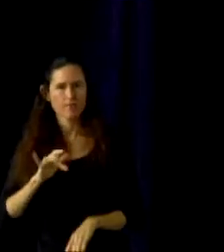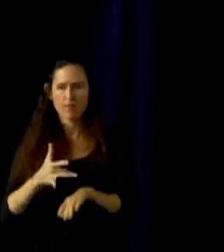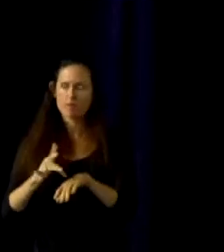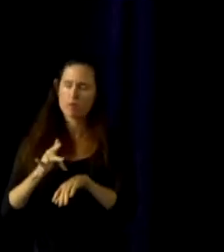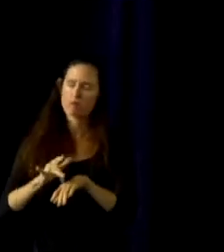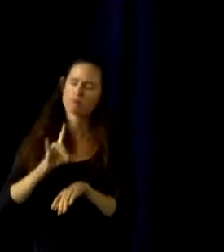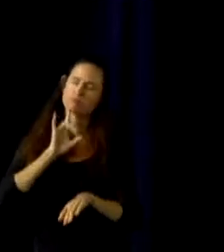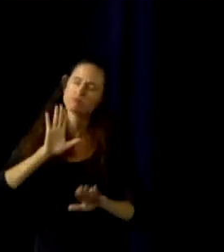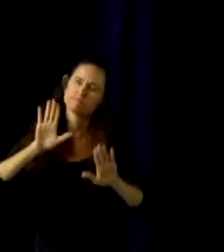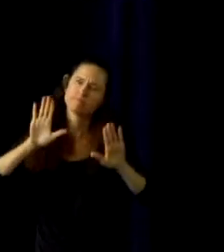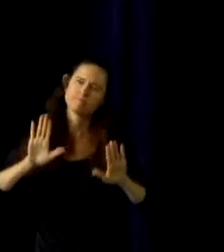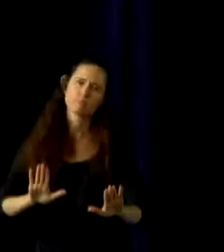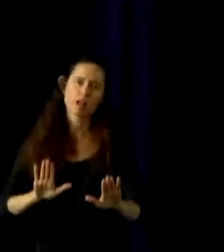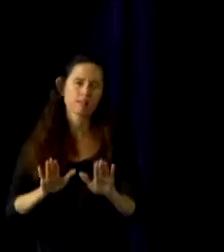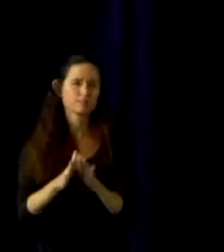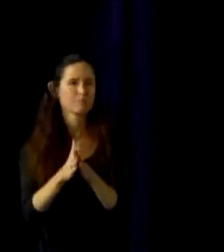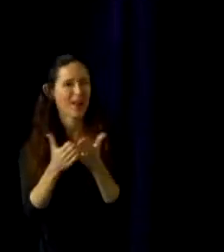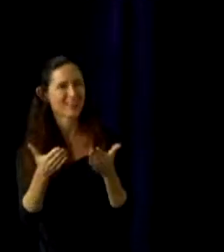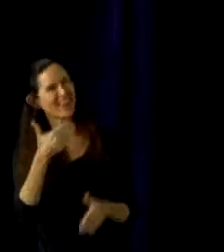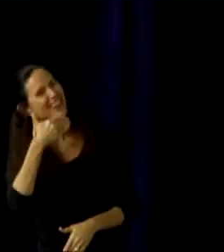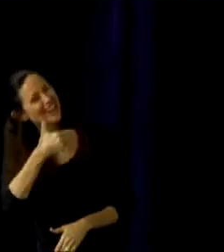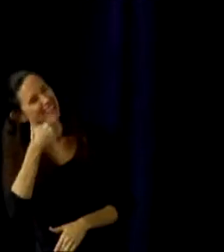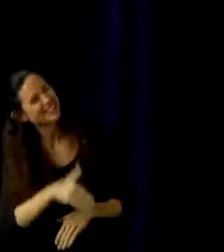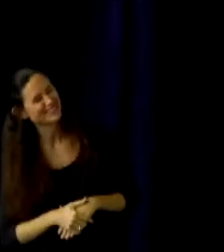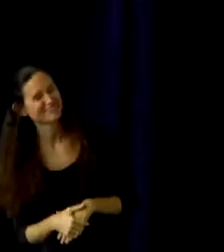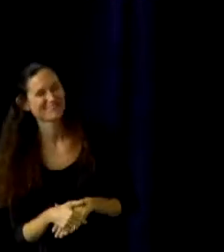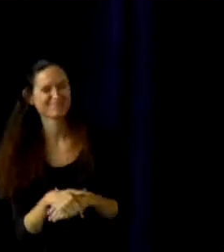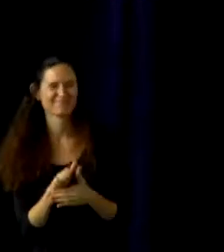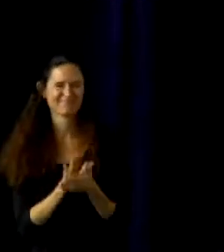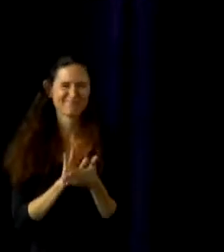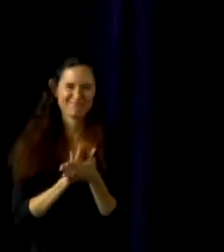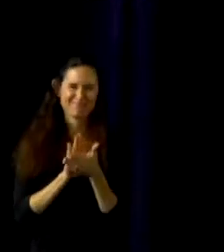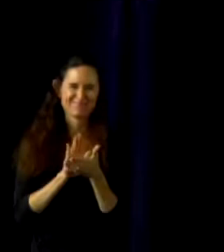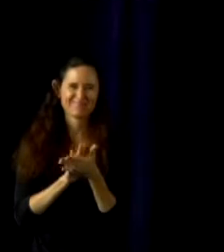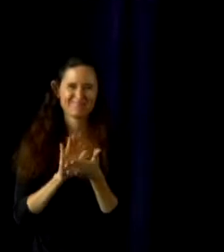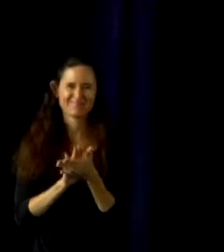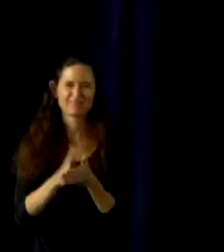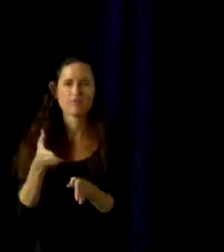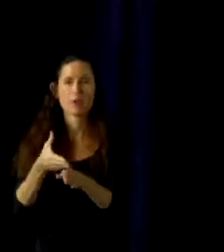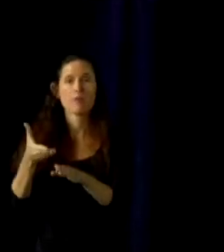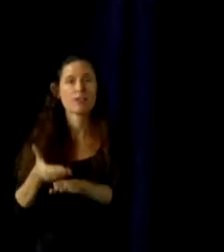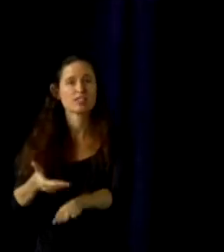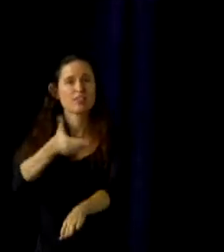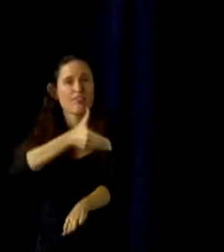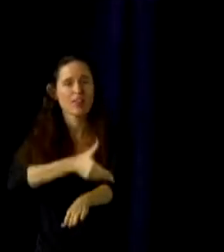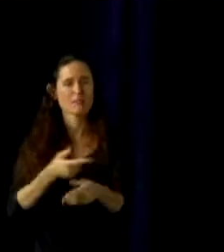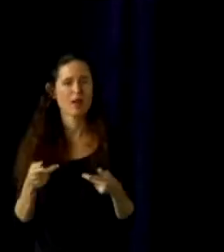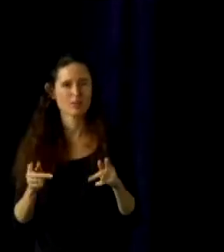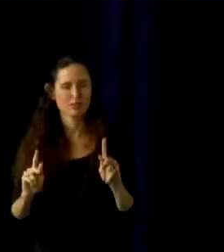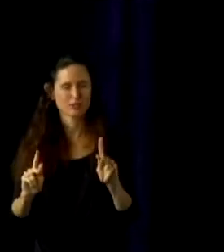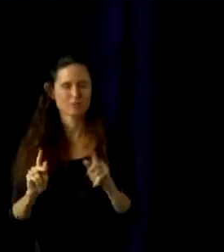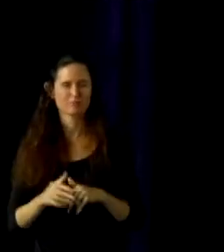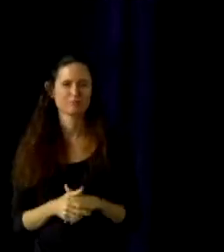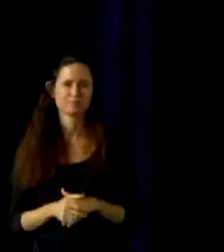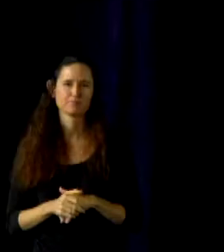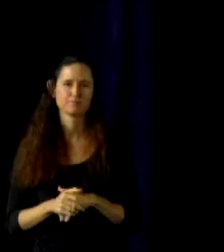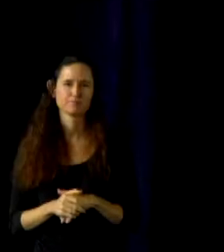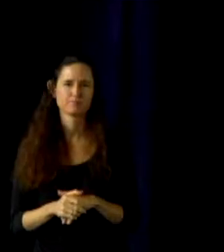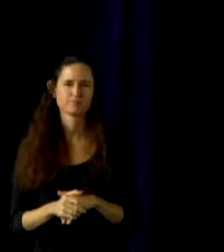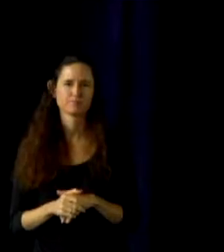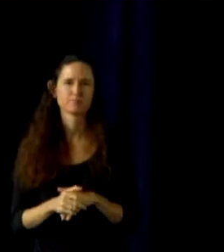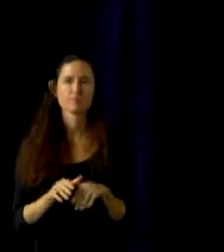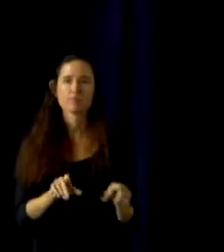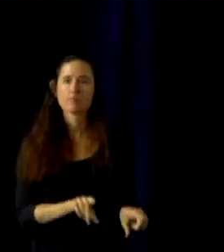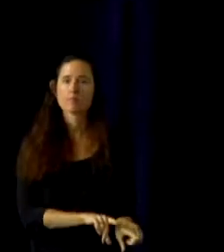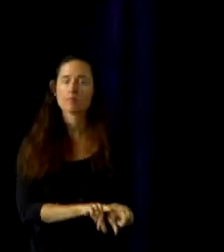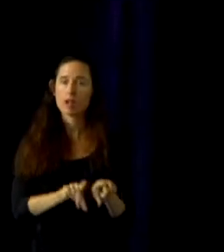well put together, and you'll enjoy. Yes, nice round of applause for the professional development opportunities. Also,